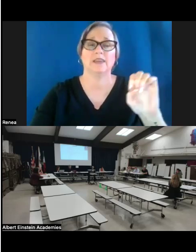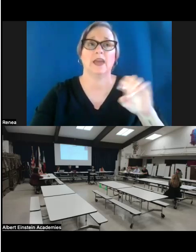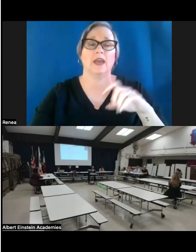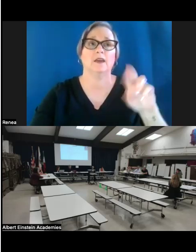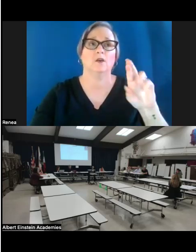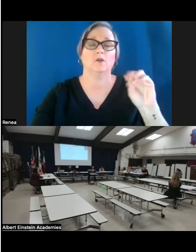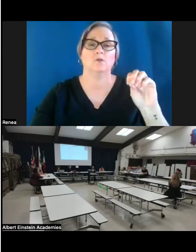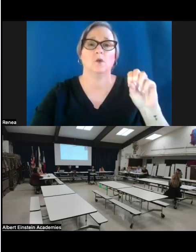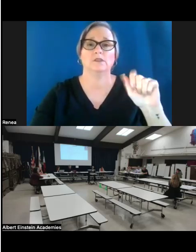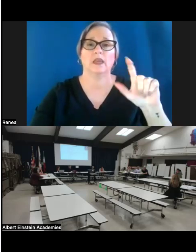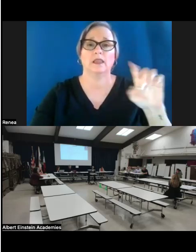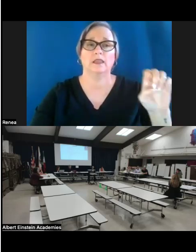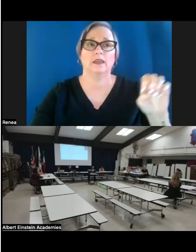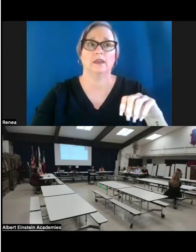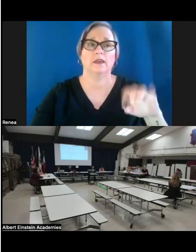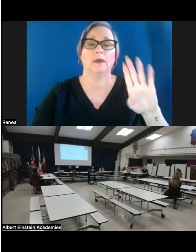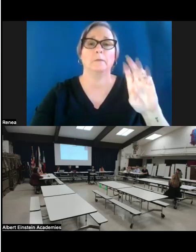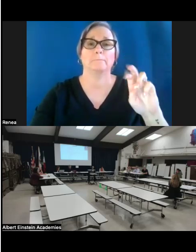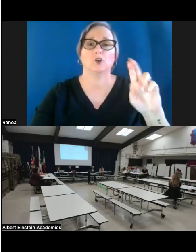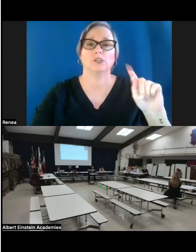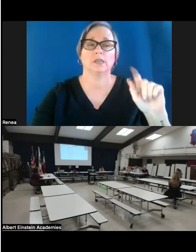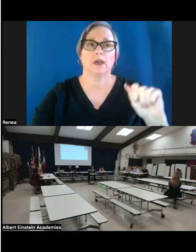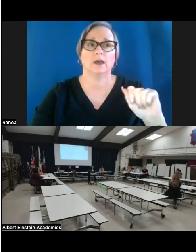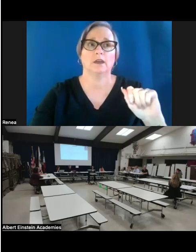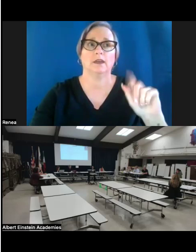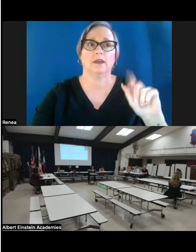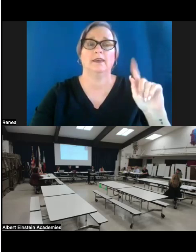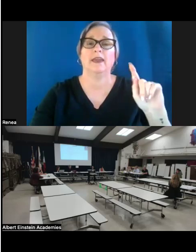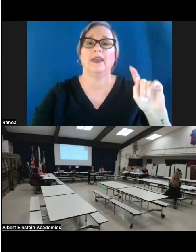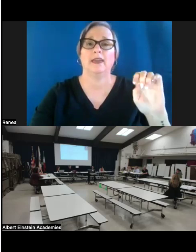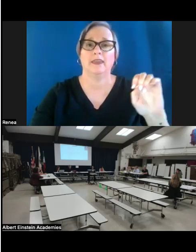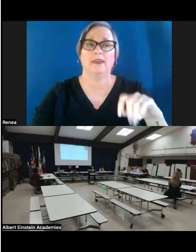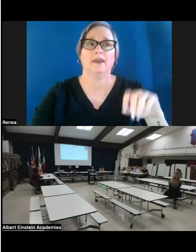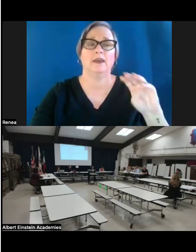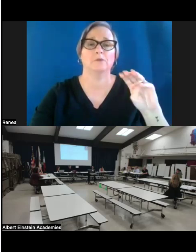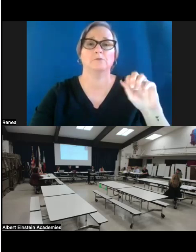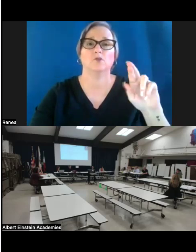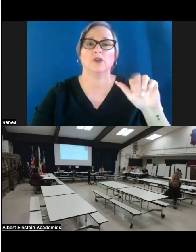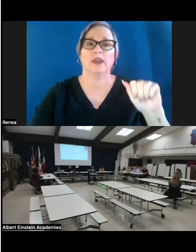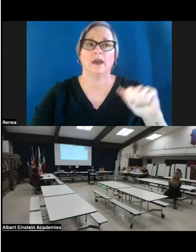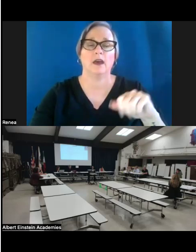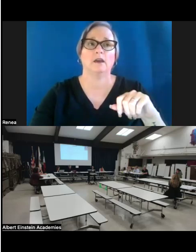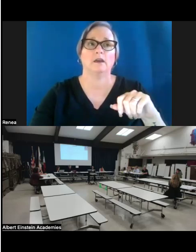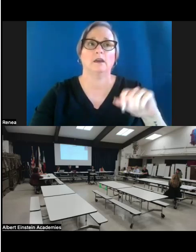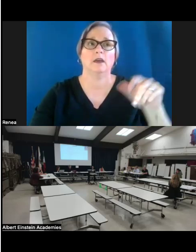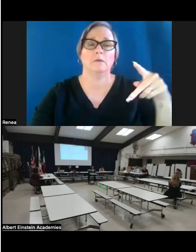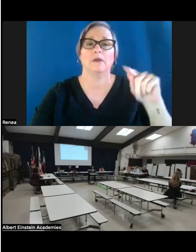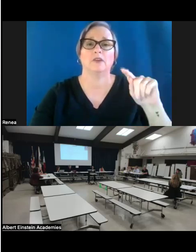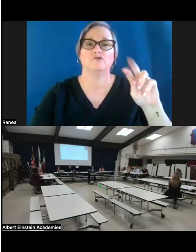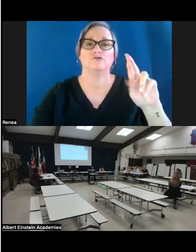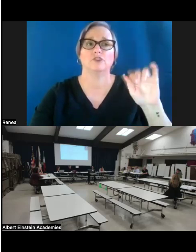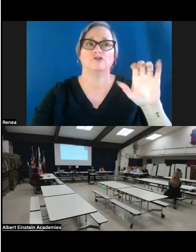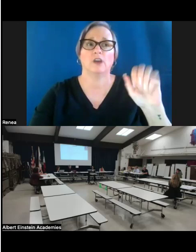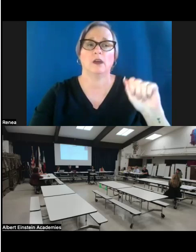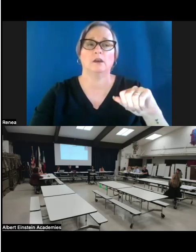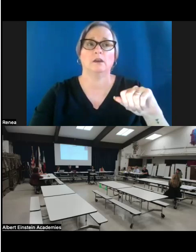Henke, Bertha Lopez, Katie Pipes, Maria Orr, Patricia Steinmeier, Joshua